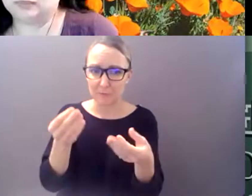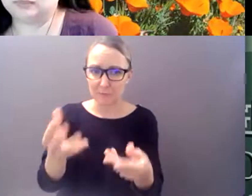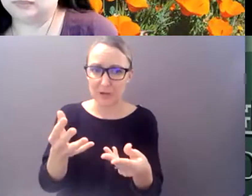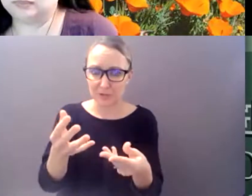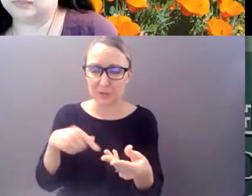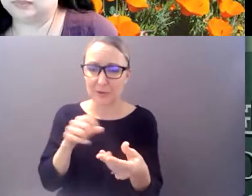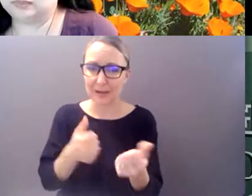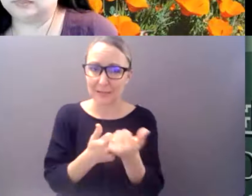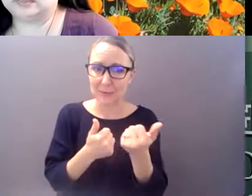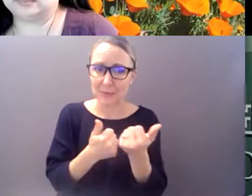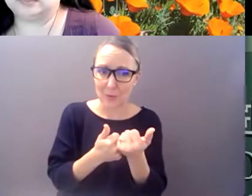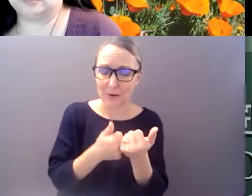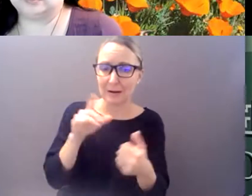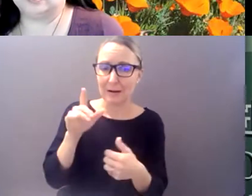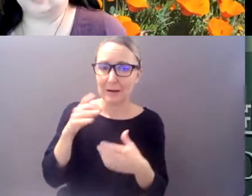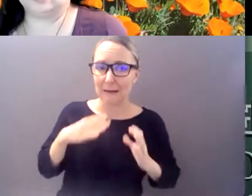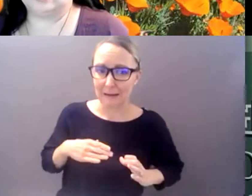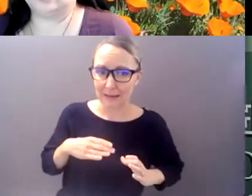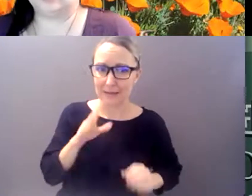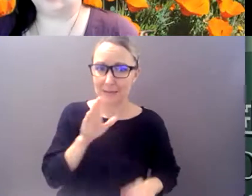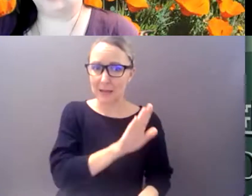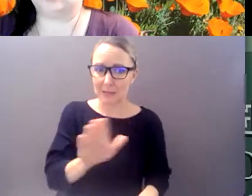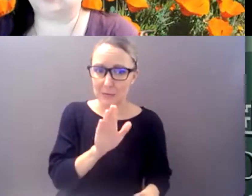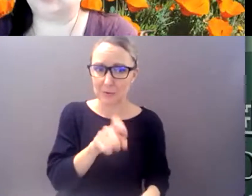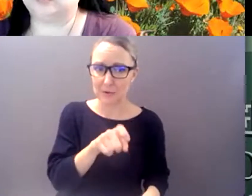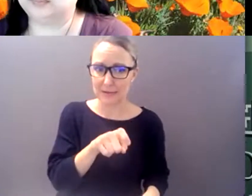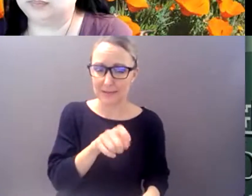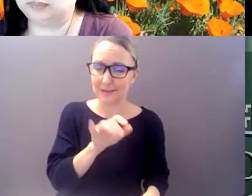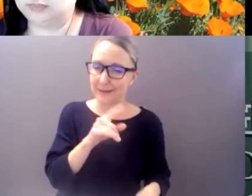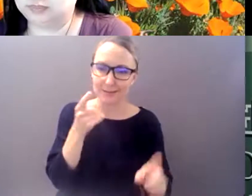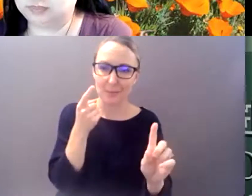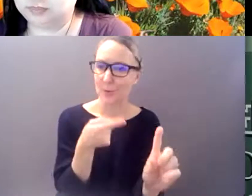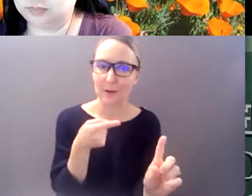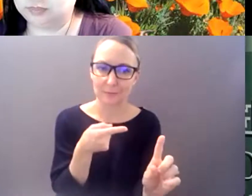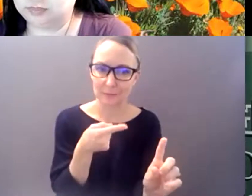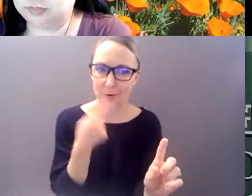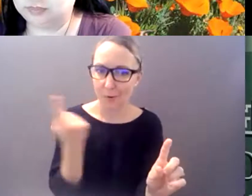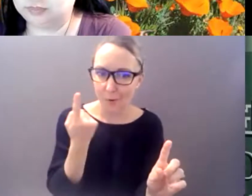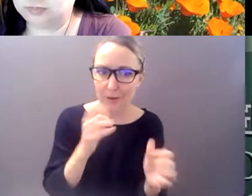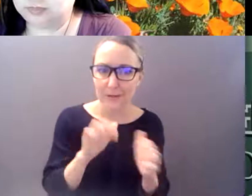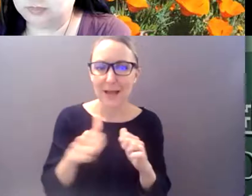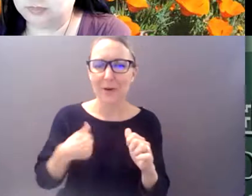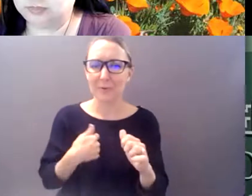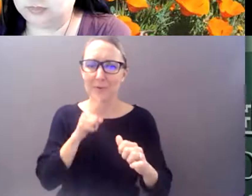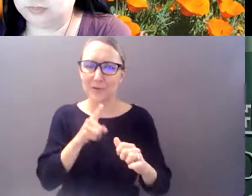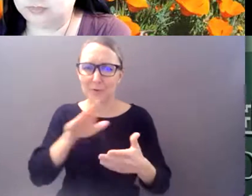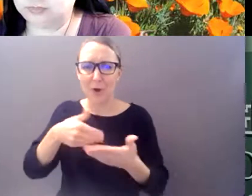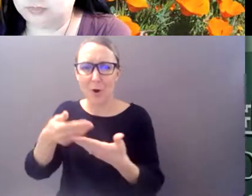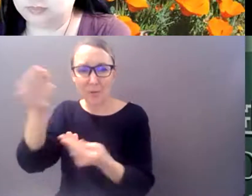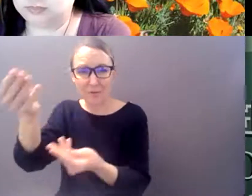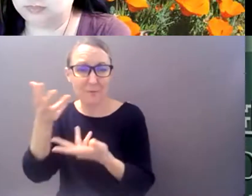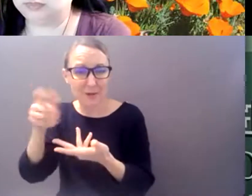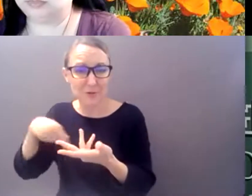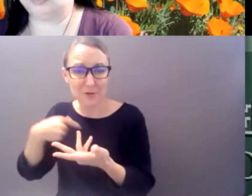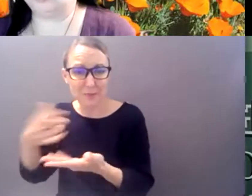clients in their needs? At the end of the day, that's what's more important. How will we make sure that that information